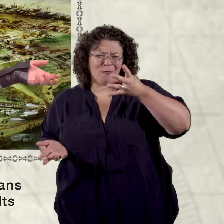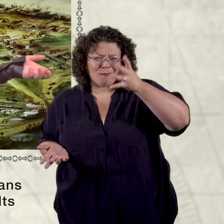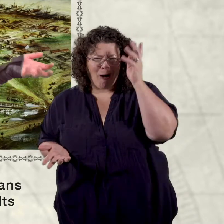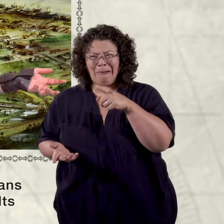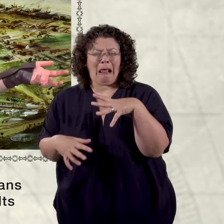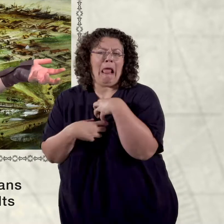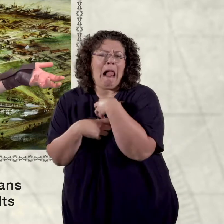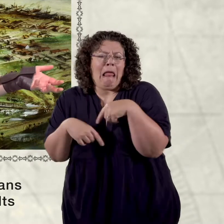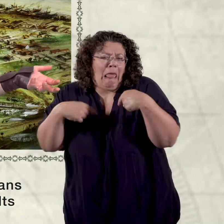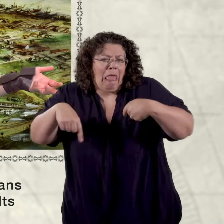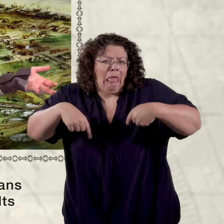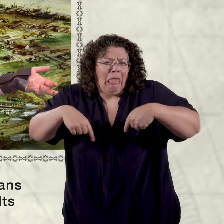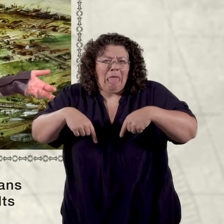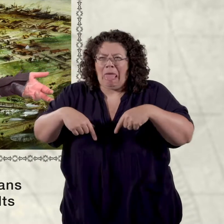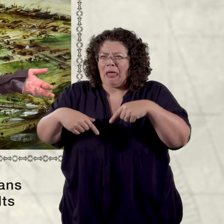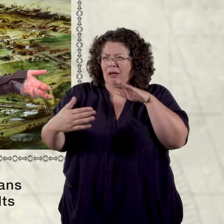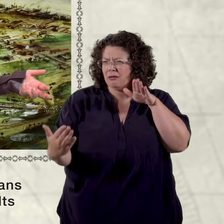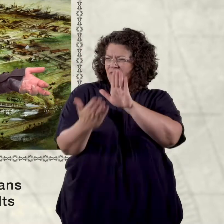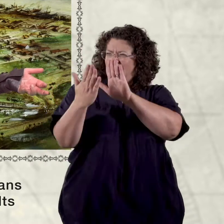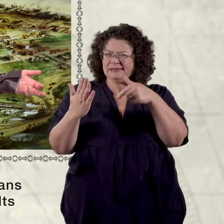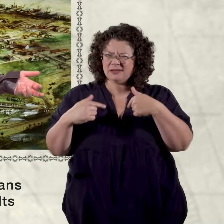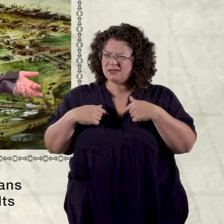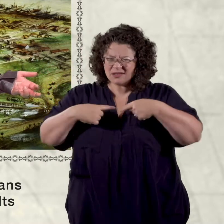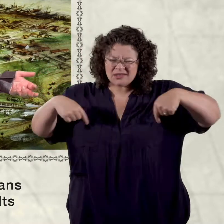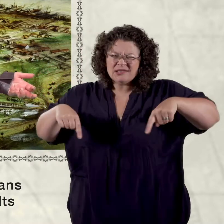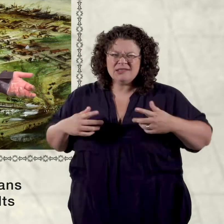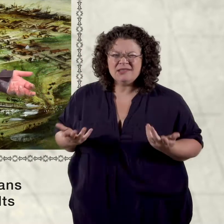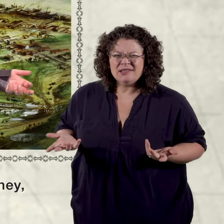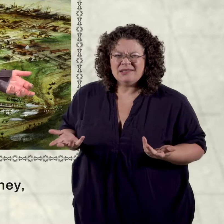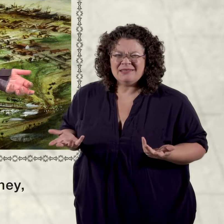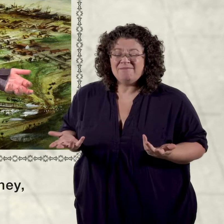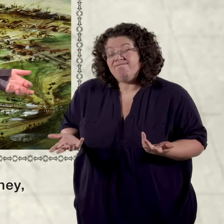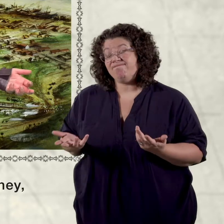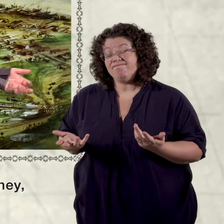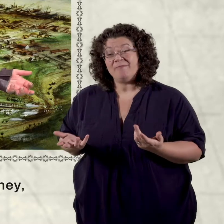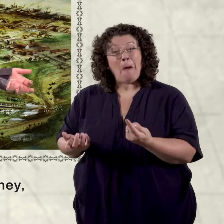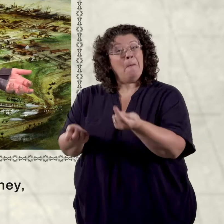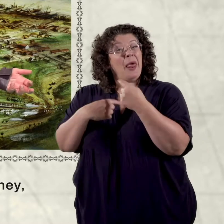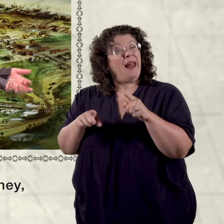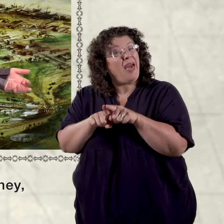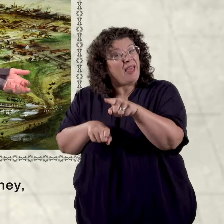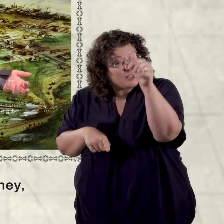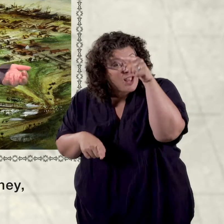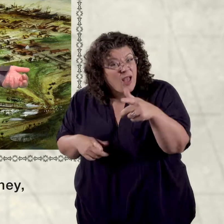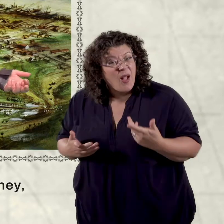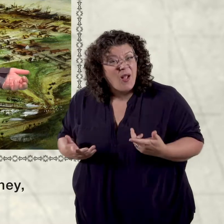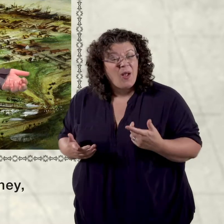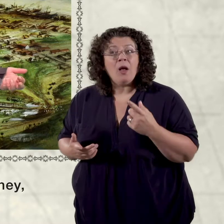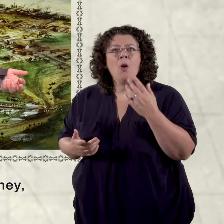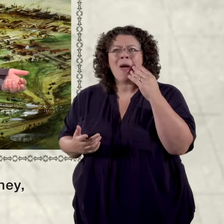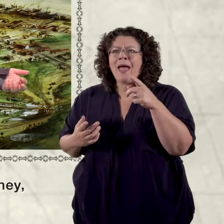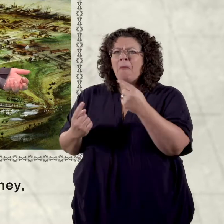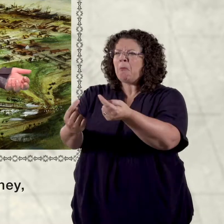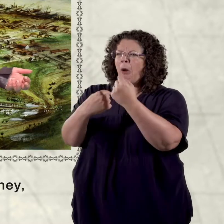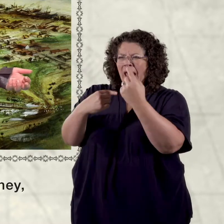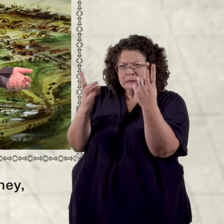were too cowardly to face as Celts. And that's how bullies are, aren't they? When you stand